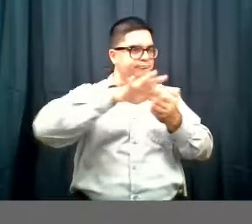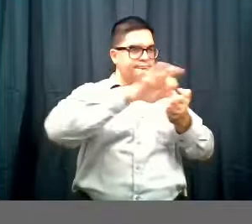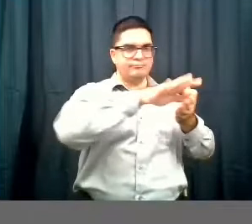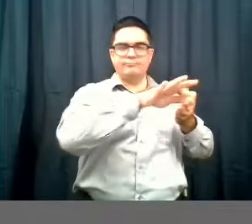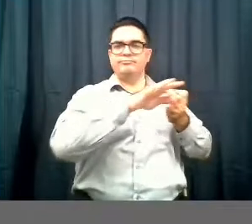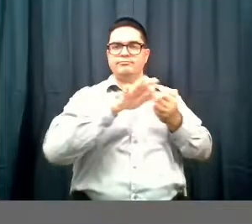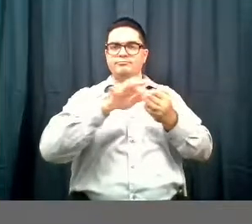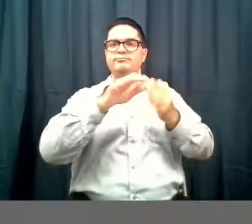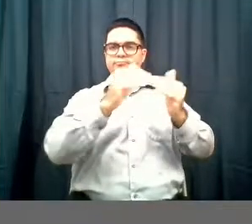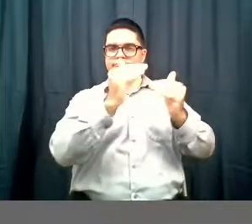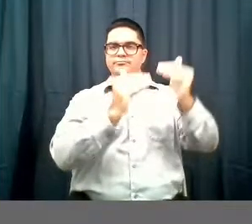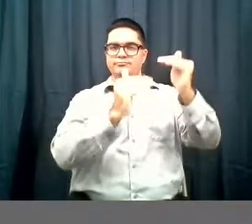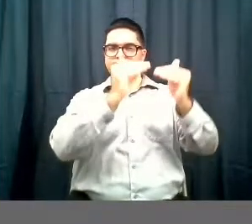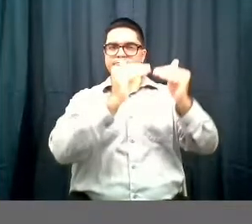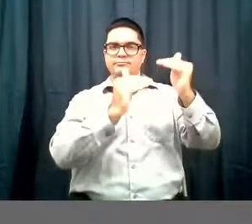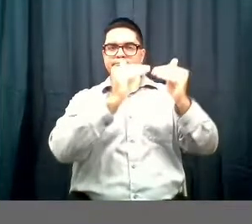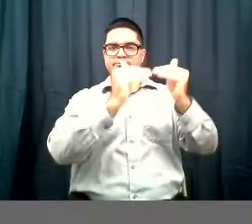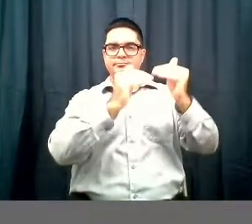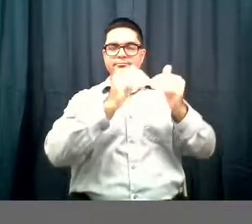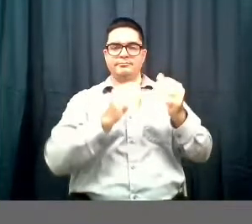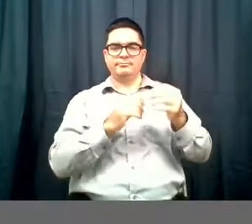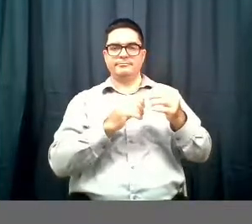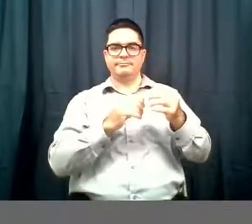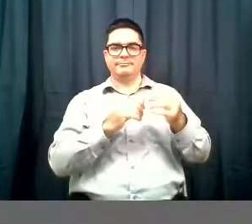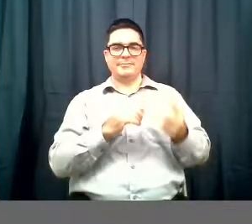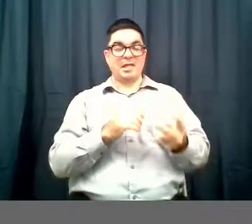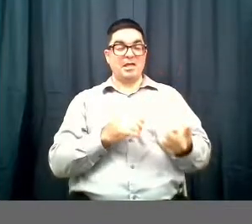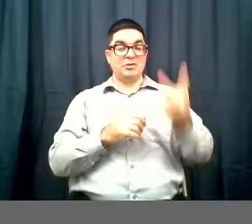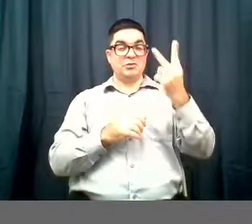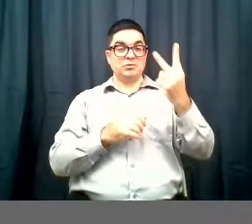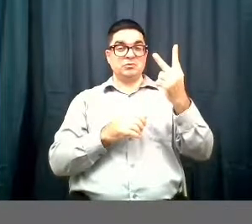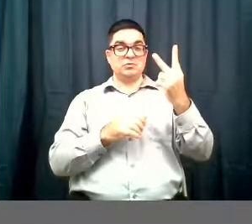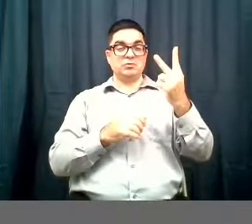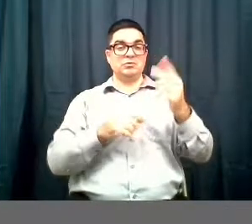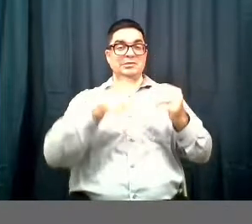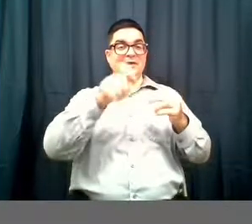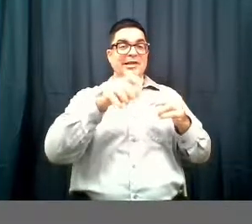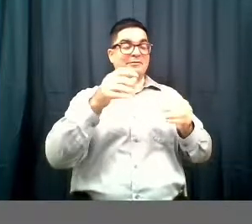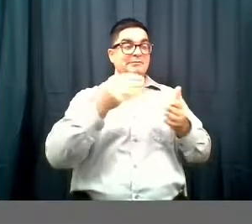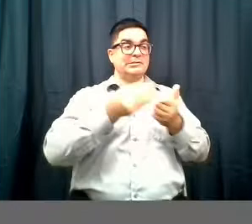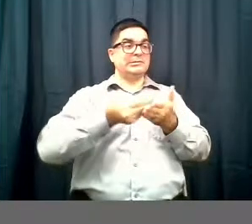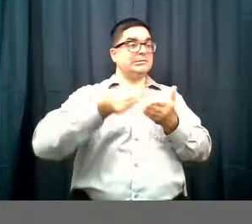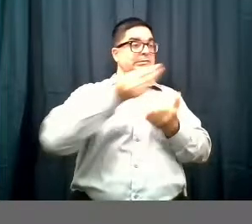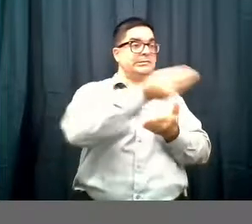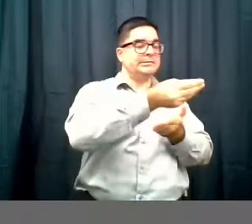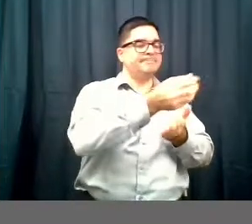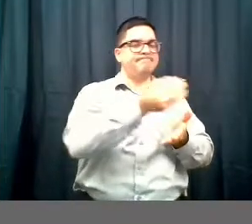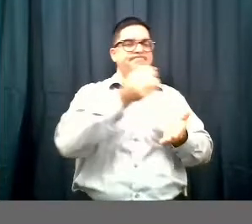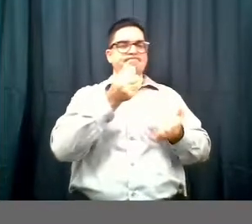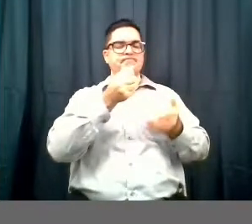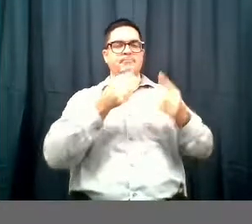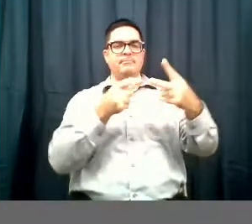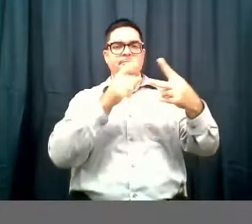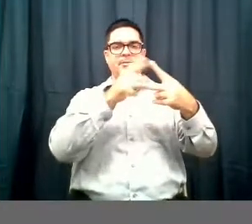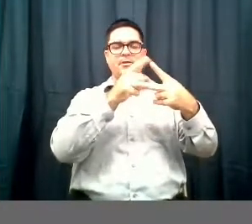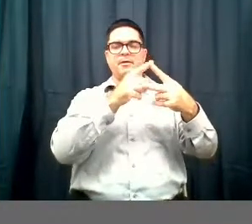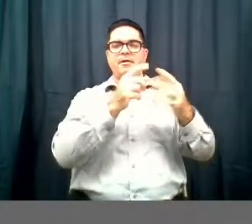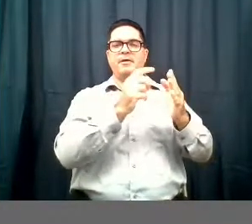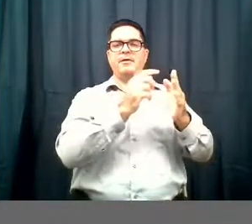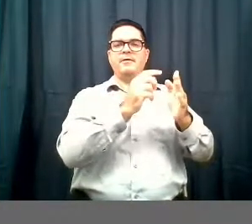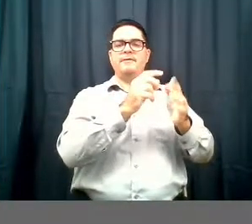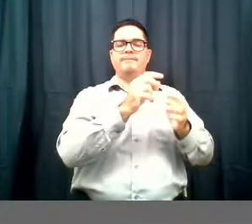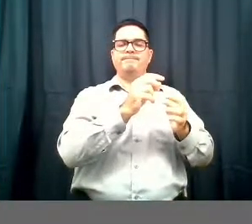does appear to have been conservative was in the April and June 2018 fiscal plans. These fiscal plans were prepared in